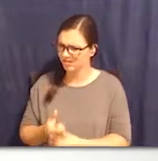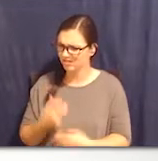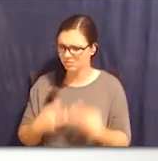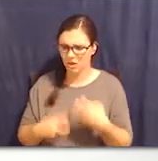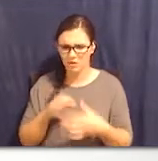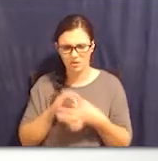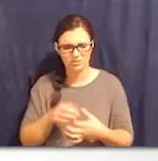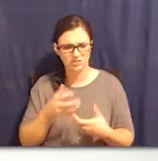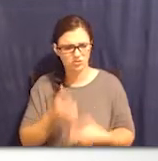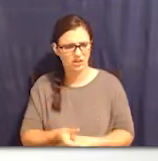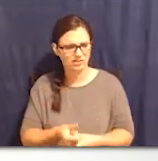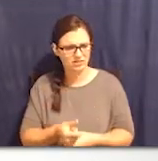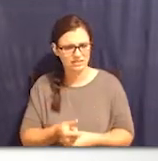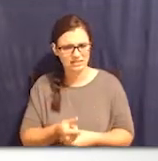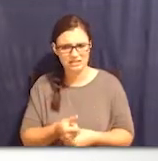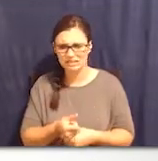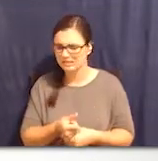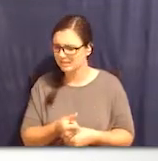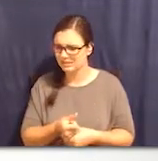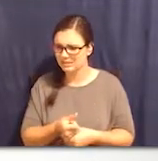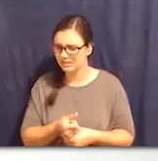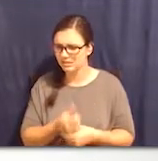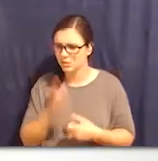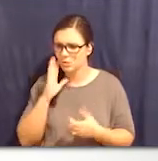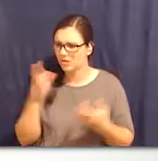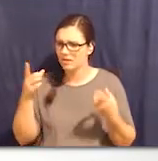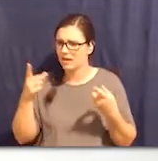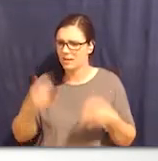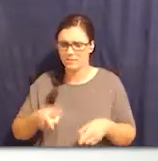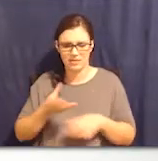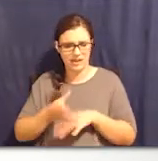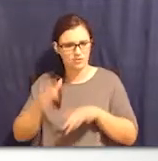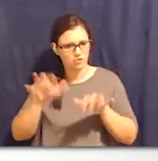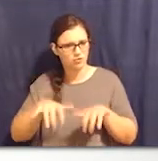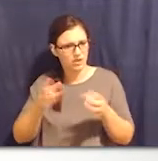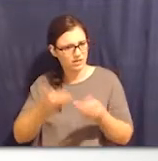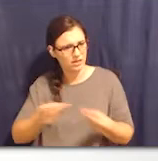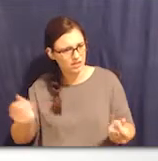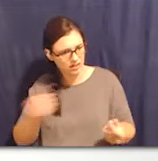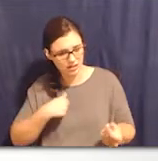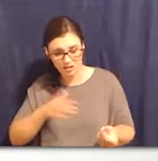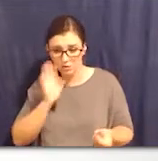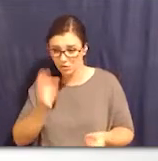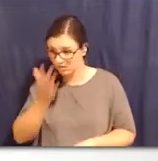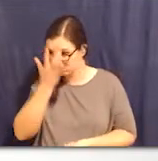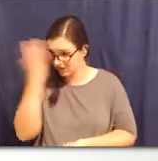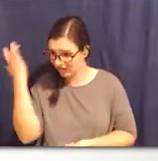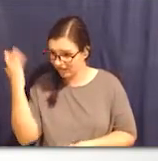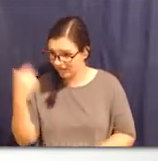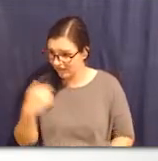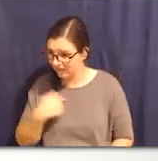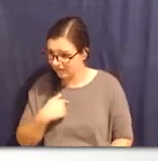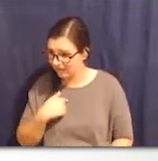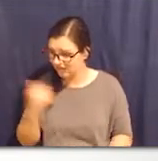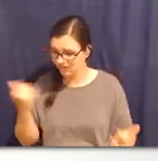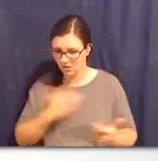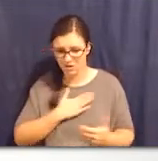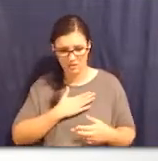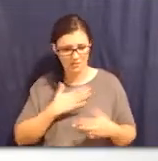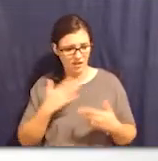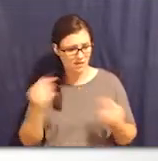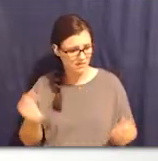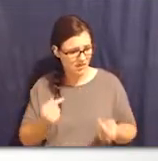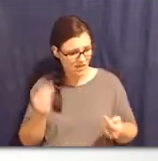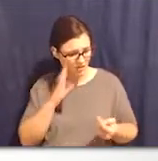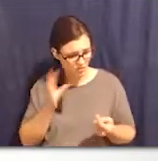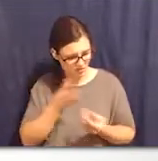thrust. Who do I trust? What will remain after the rain? Will I